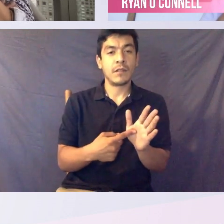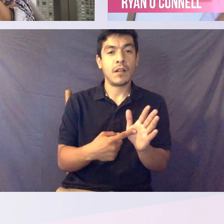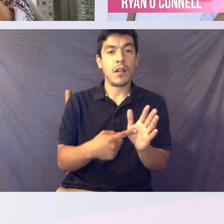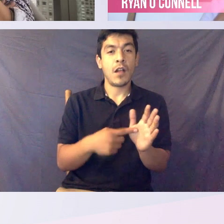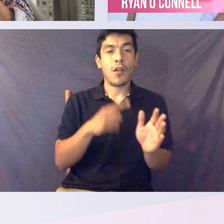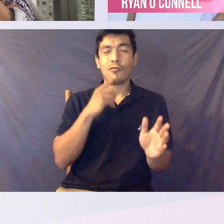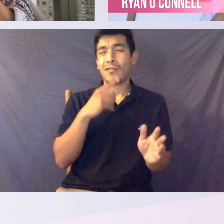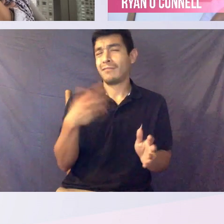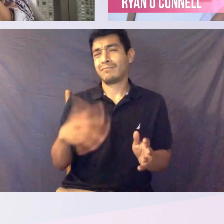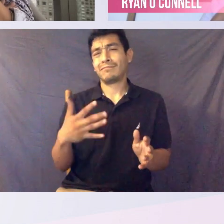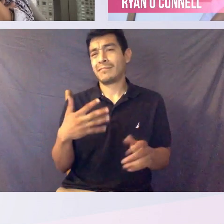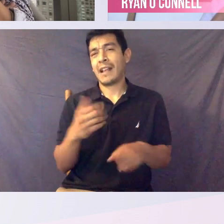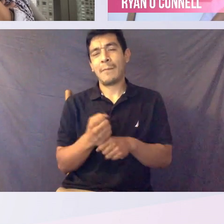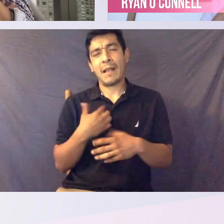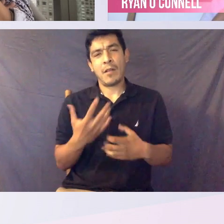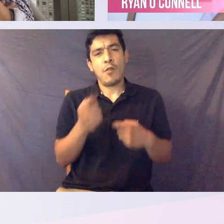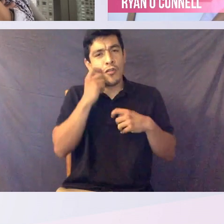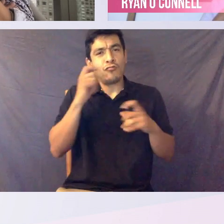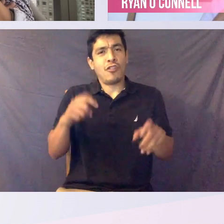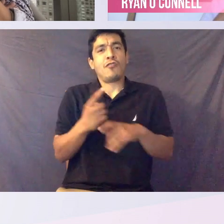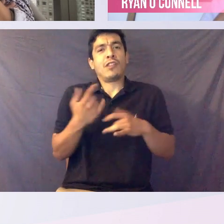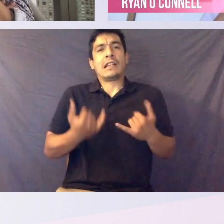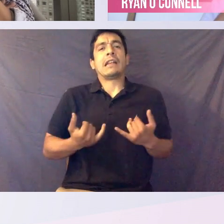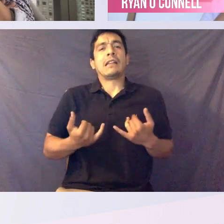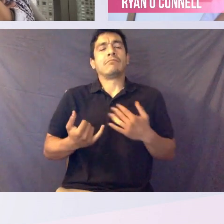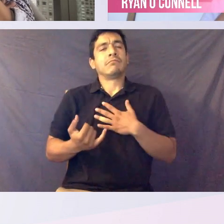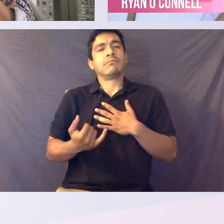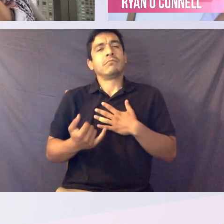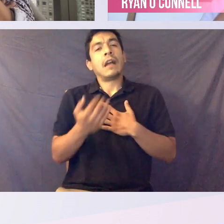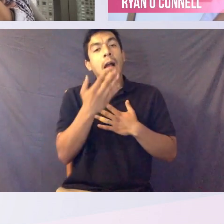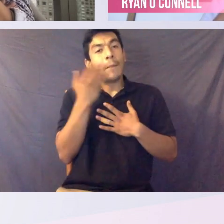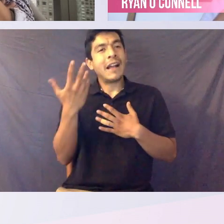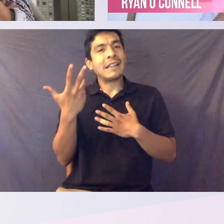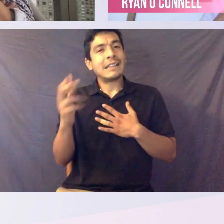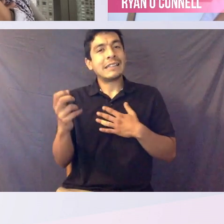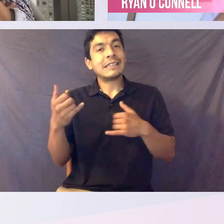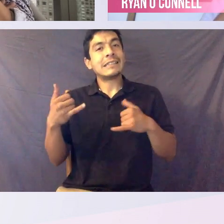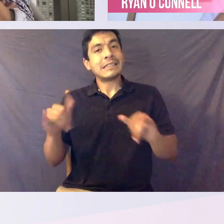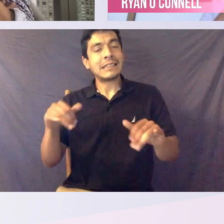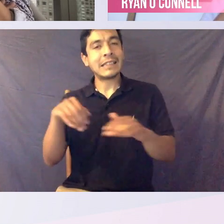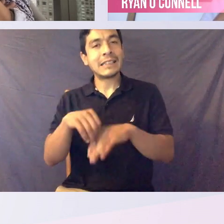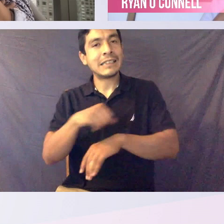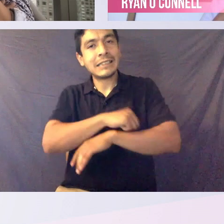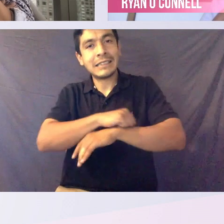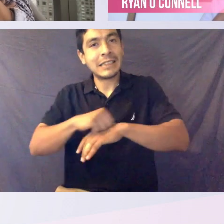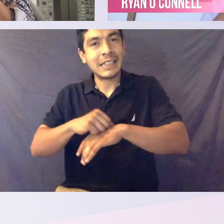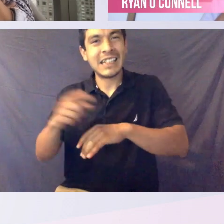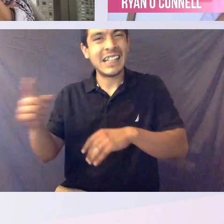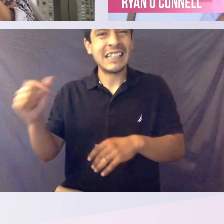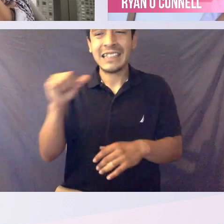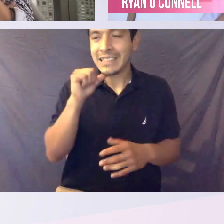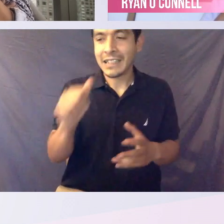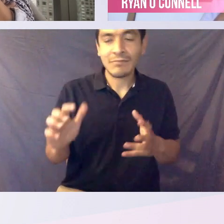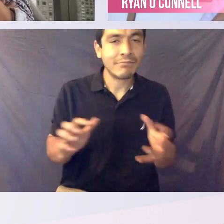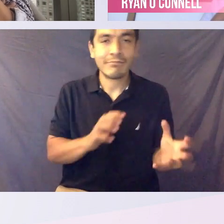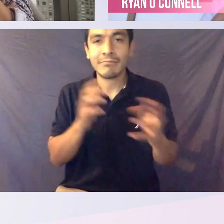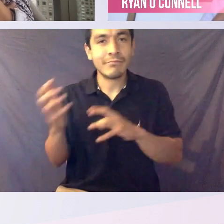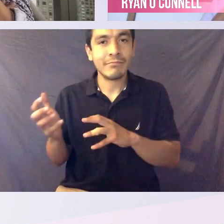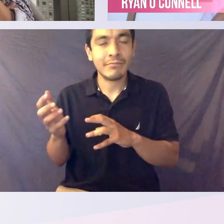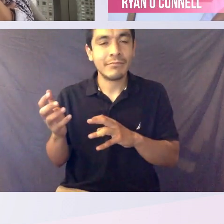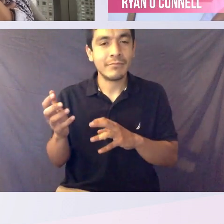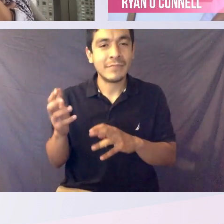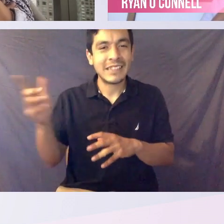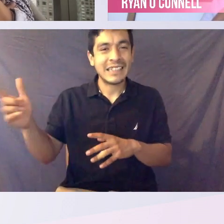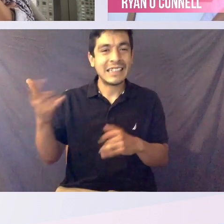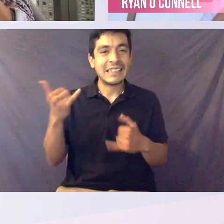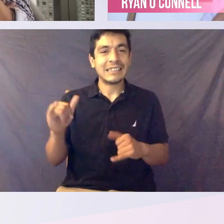mind-blowing and like it makes me want to cry now to me was that he's still in the stage of being untainted. He, in terms of like,